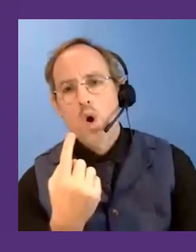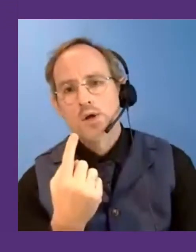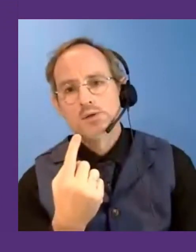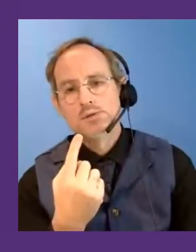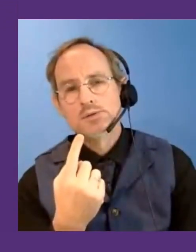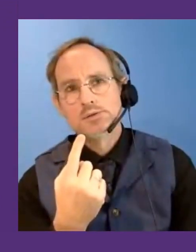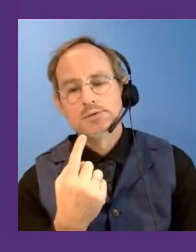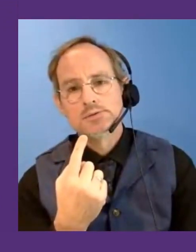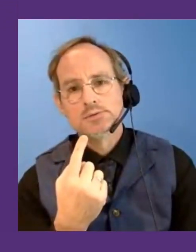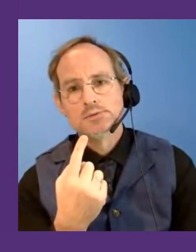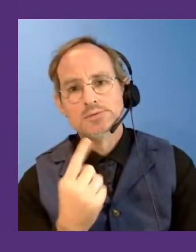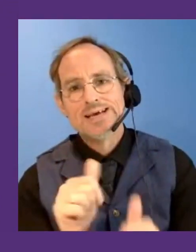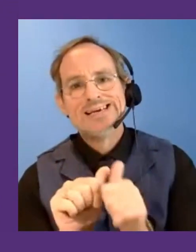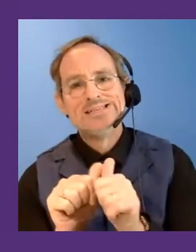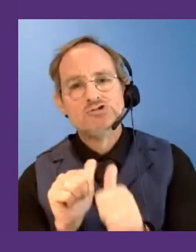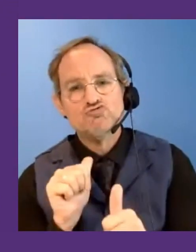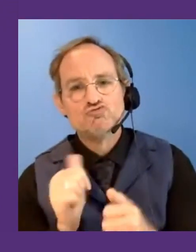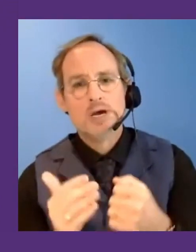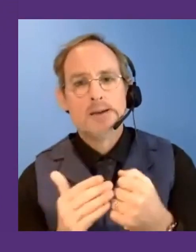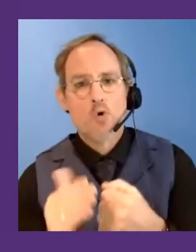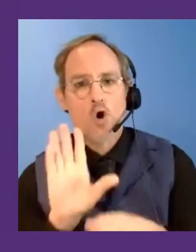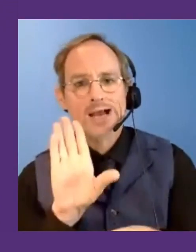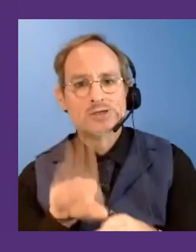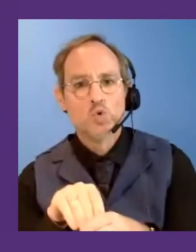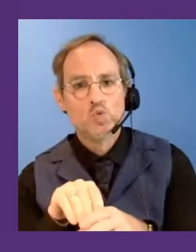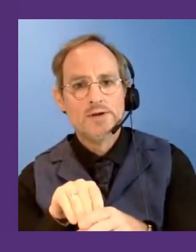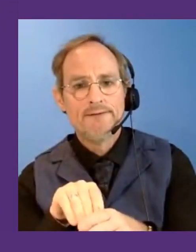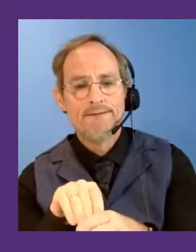of background, class, etc., has been